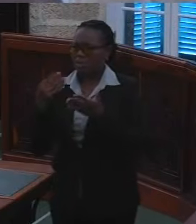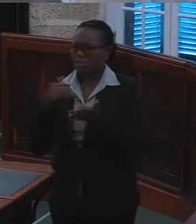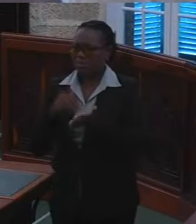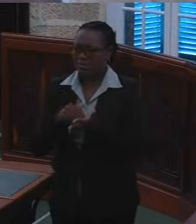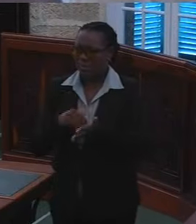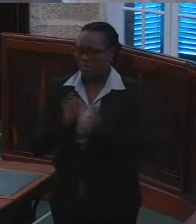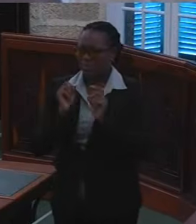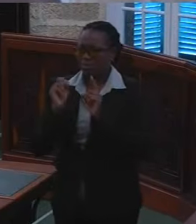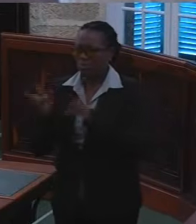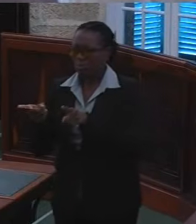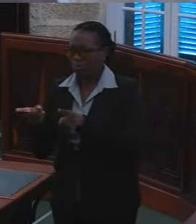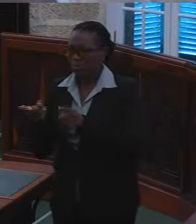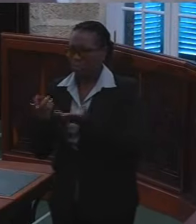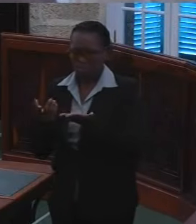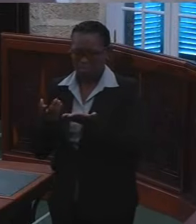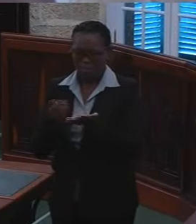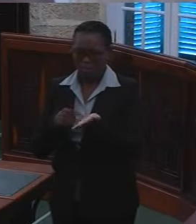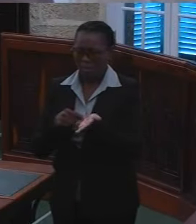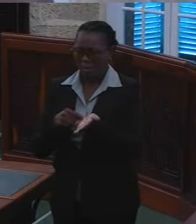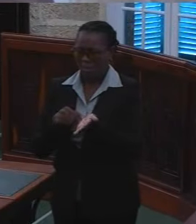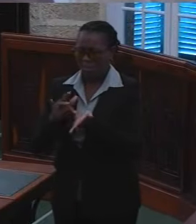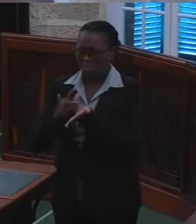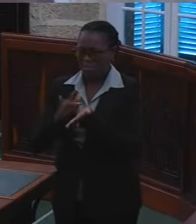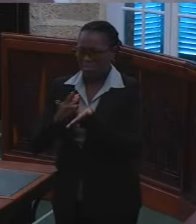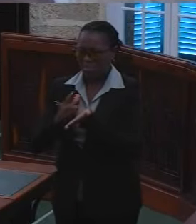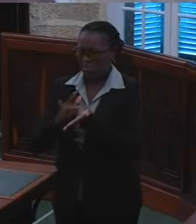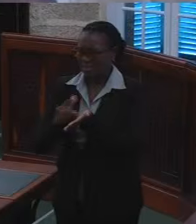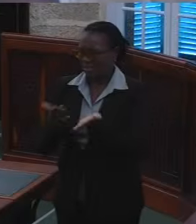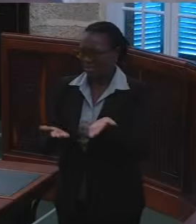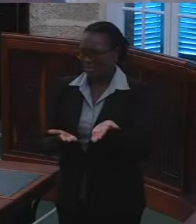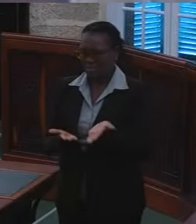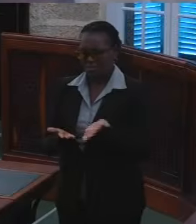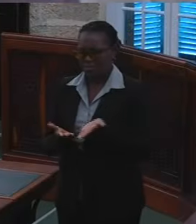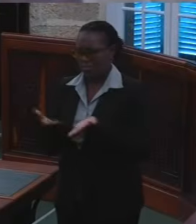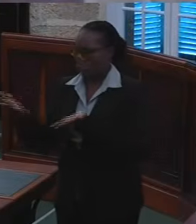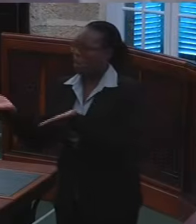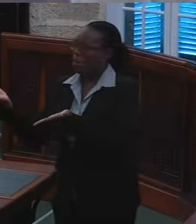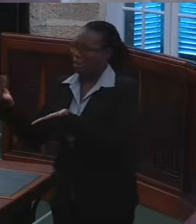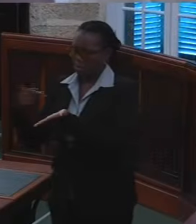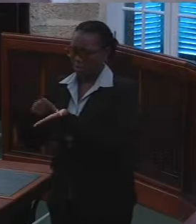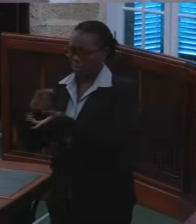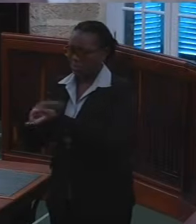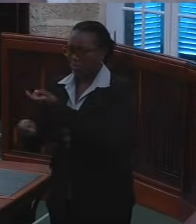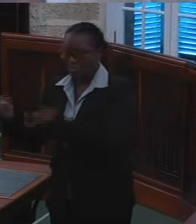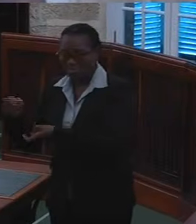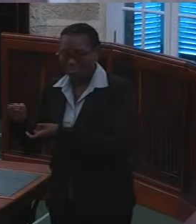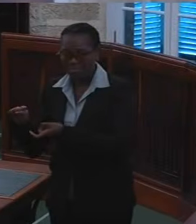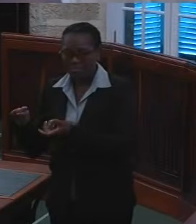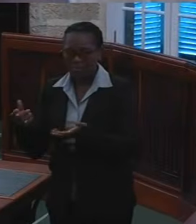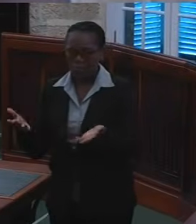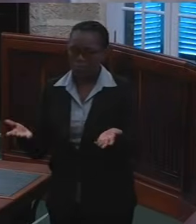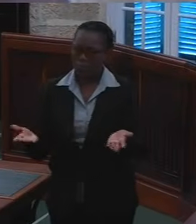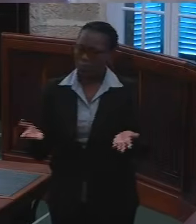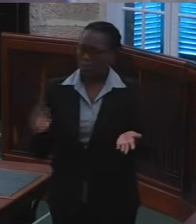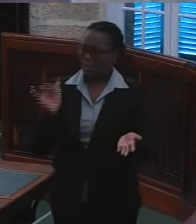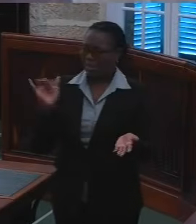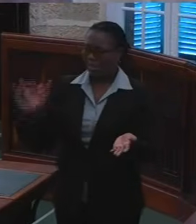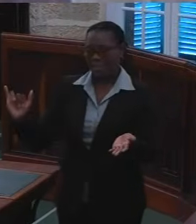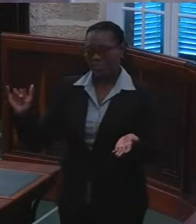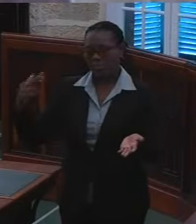being dispensed to persons that there's some form of pharmacological abuse, that healthcare professional has a